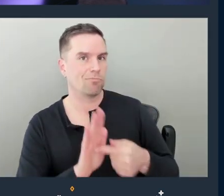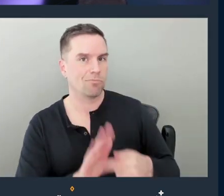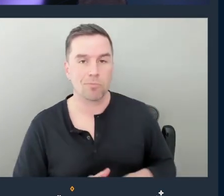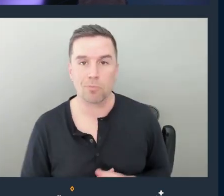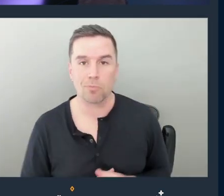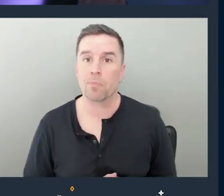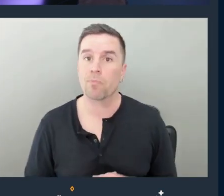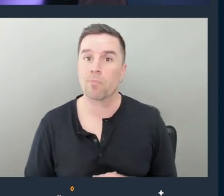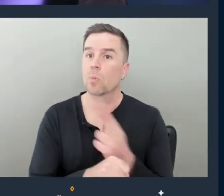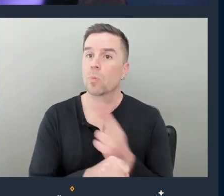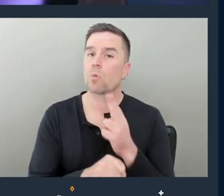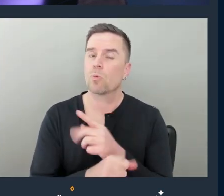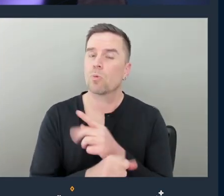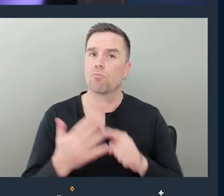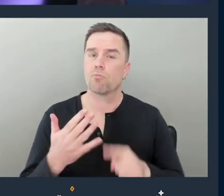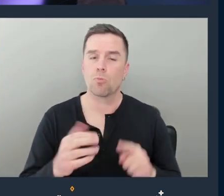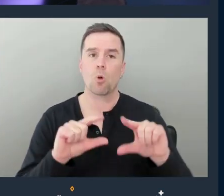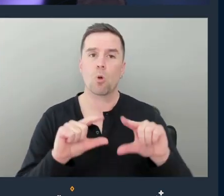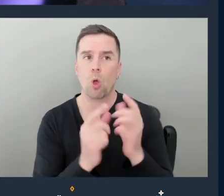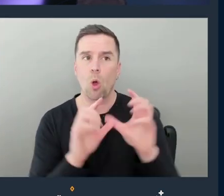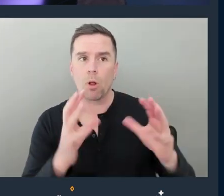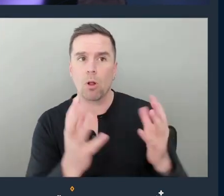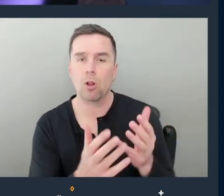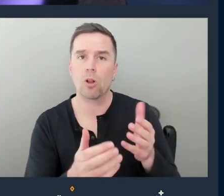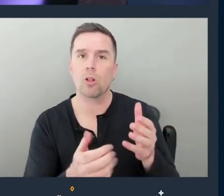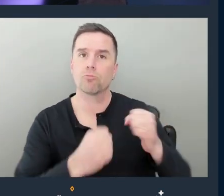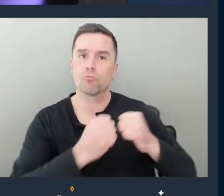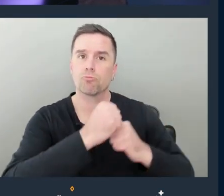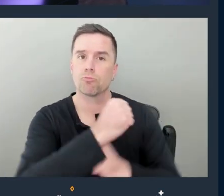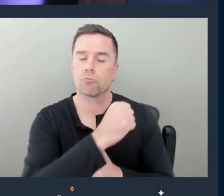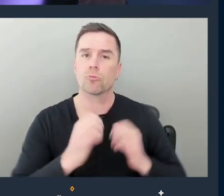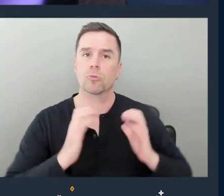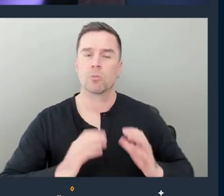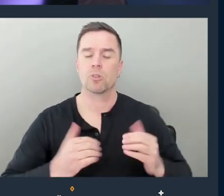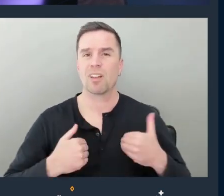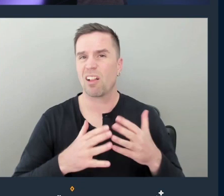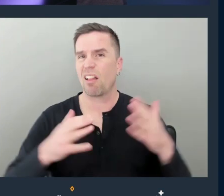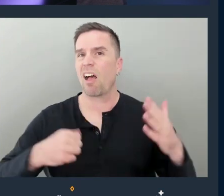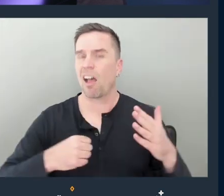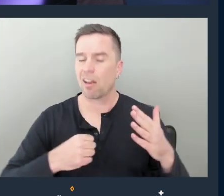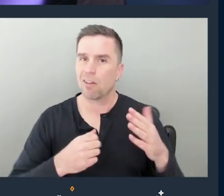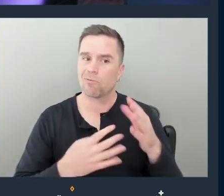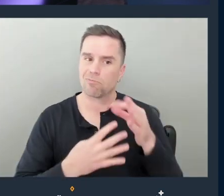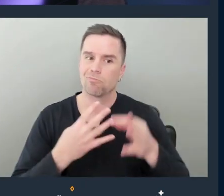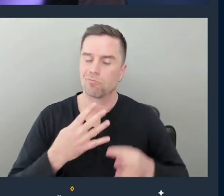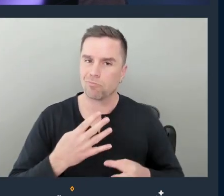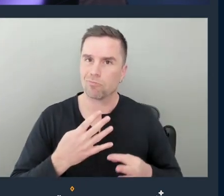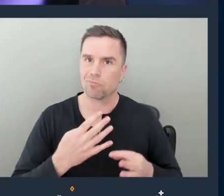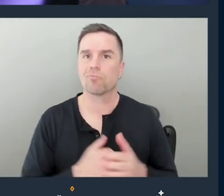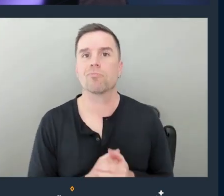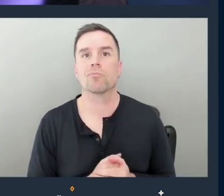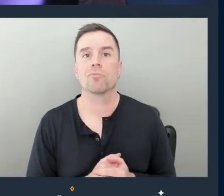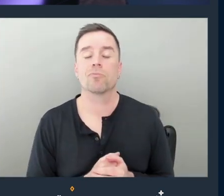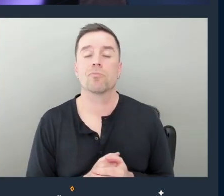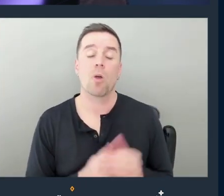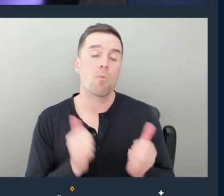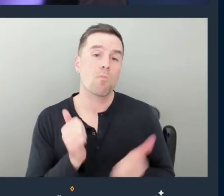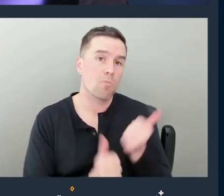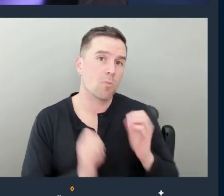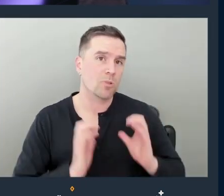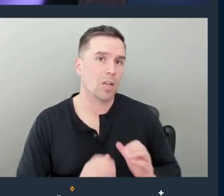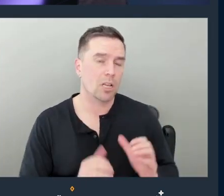infrastructure, customers have tremendous choice in the availability they can obtain. Most commonly, customers run in a single region where they benefit from a